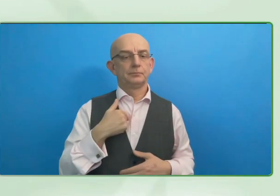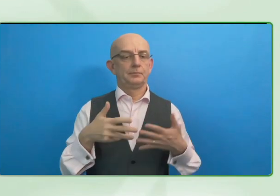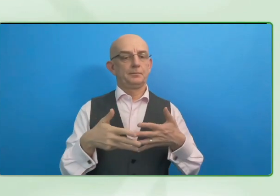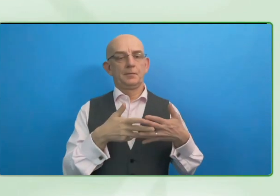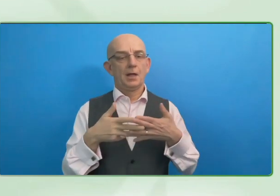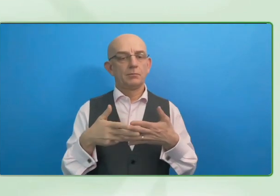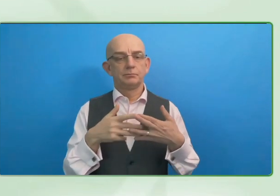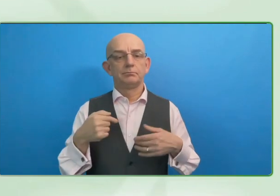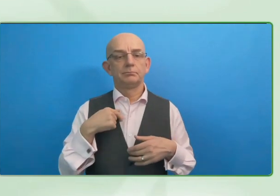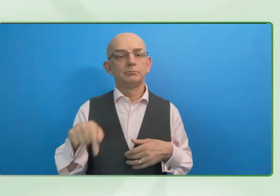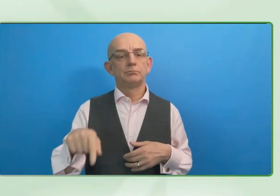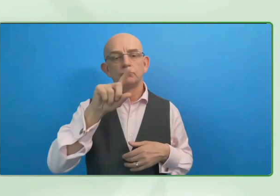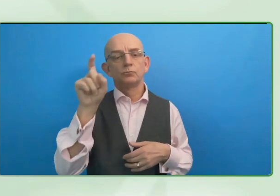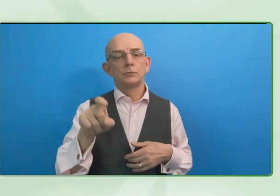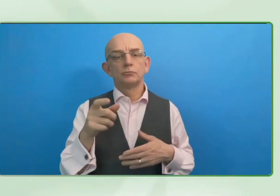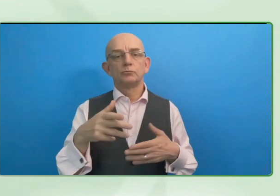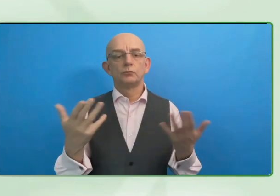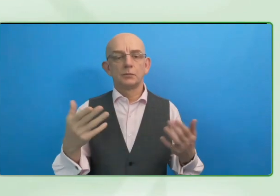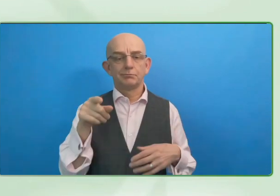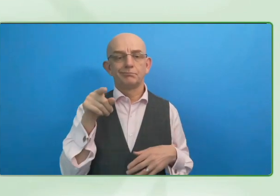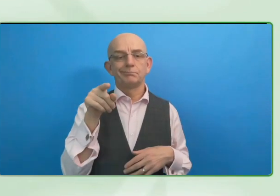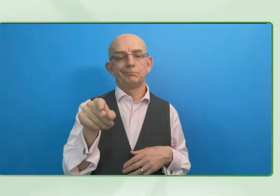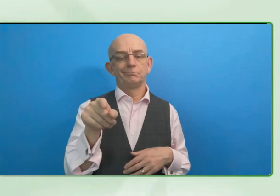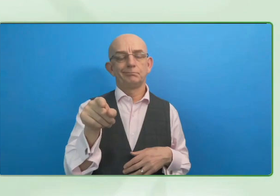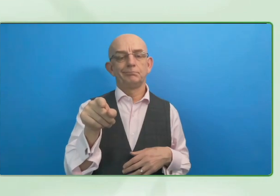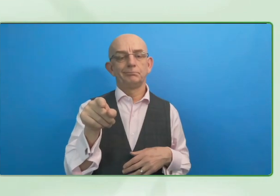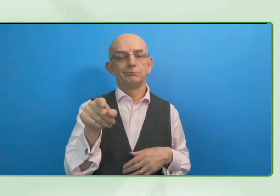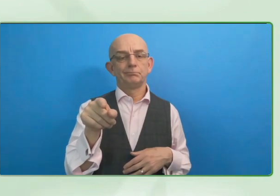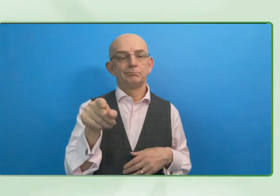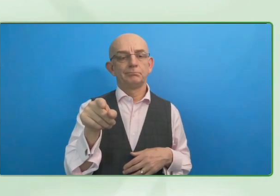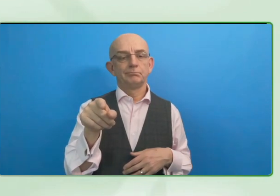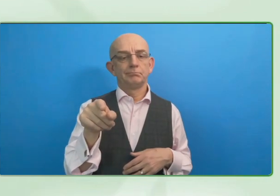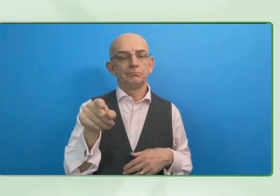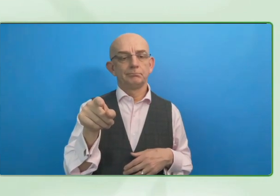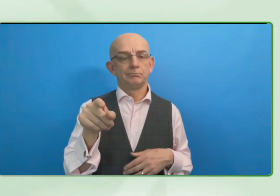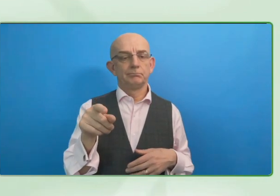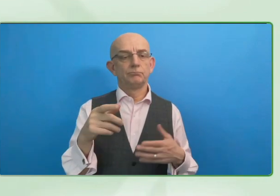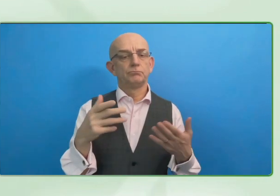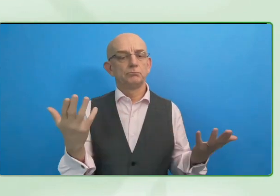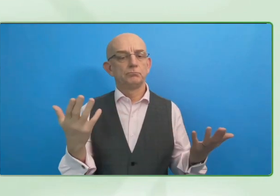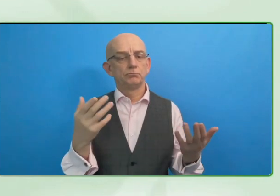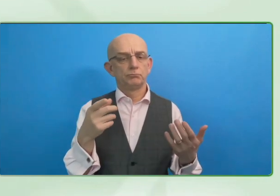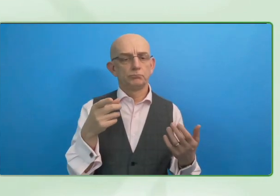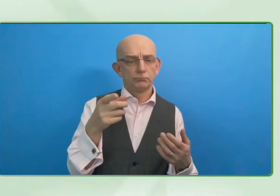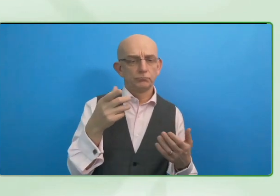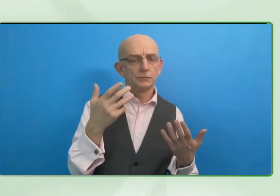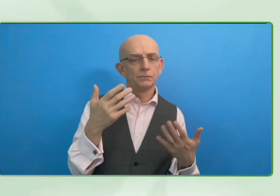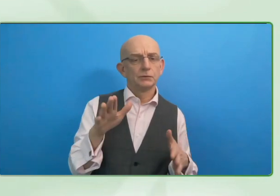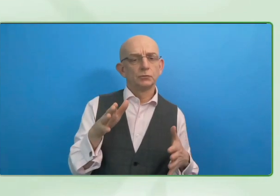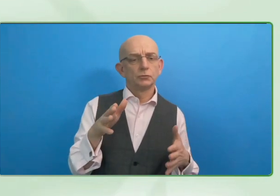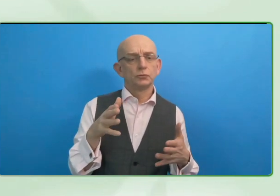for Michal. You mentioned that deaf people have different